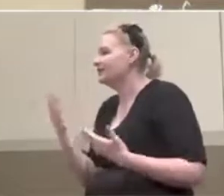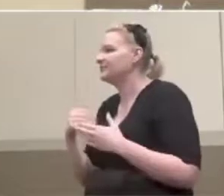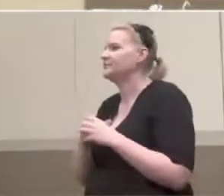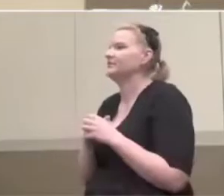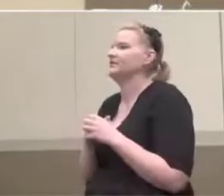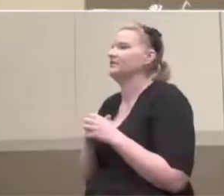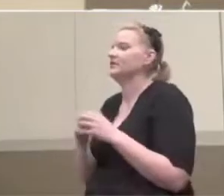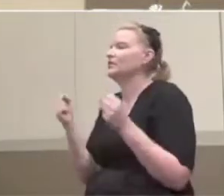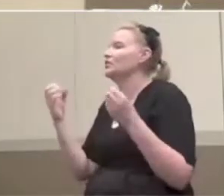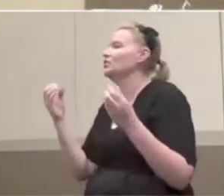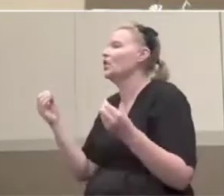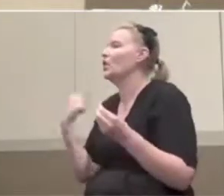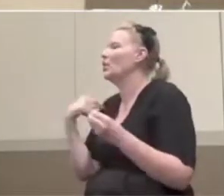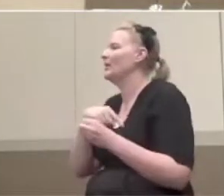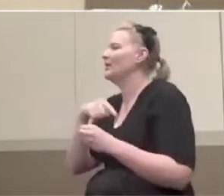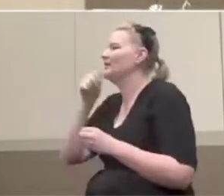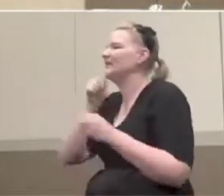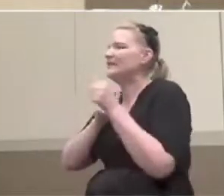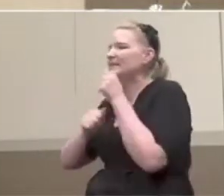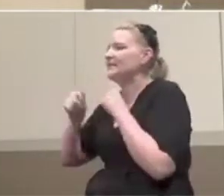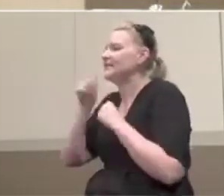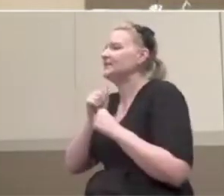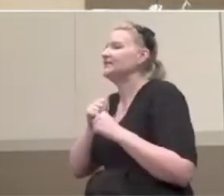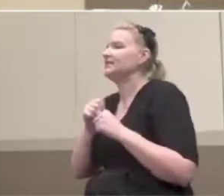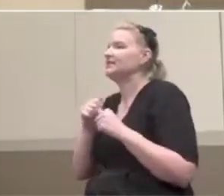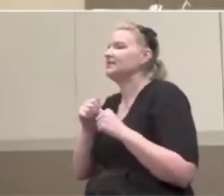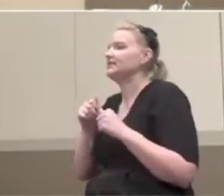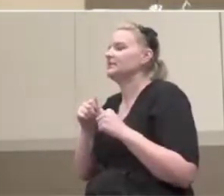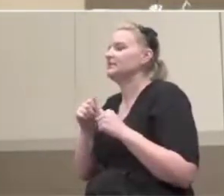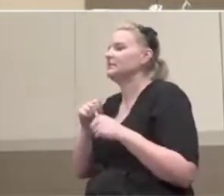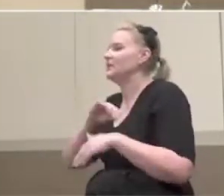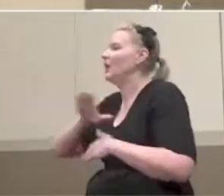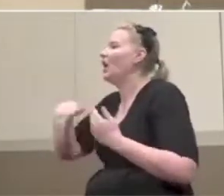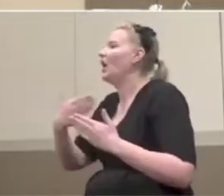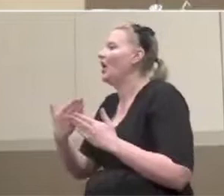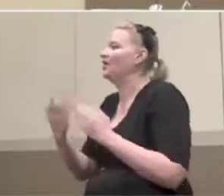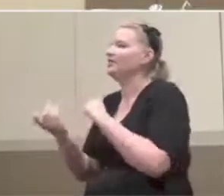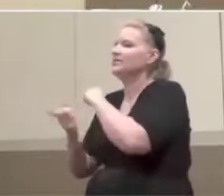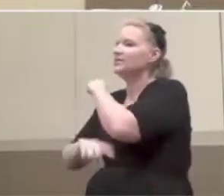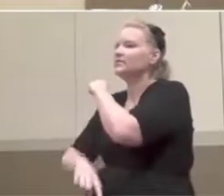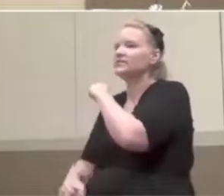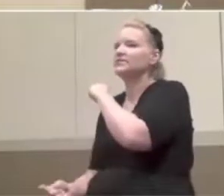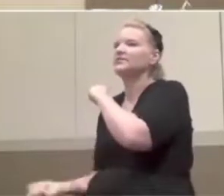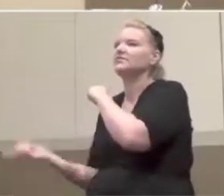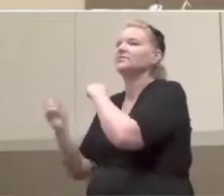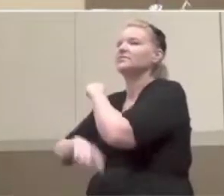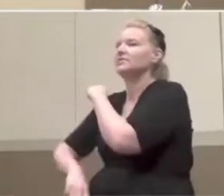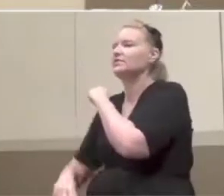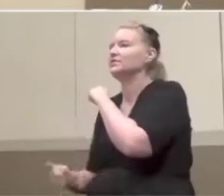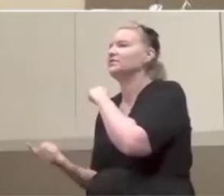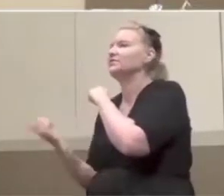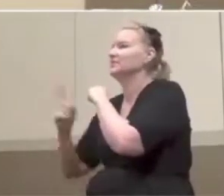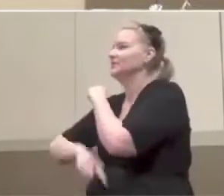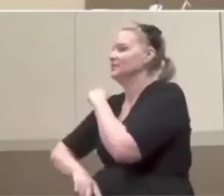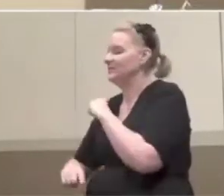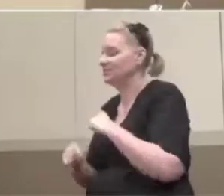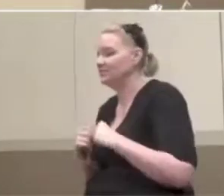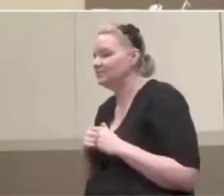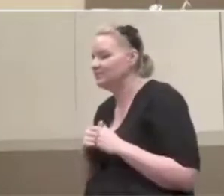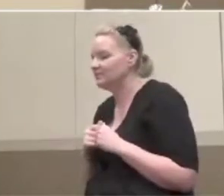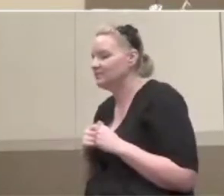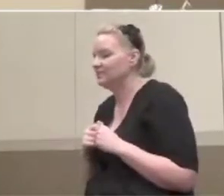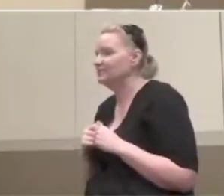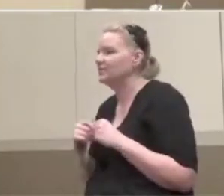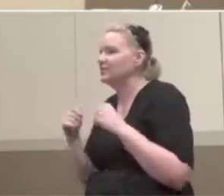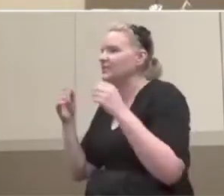we're just dealing with all the disciplines because it is every level. And for the